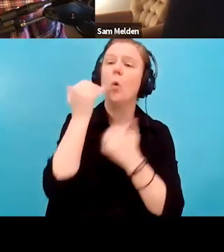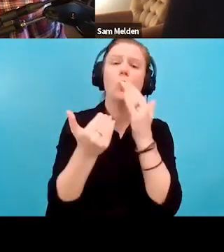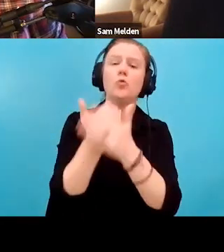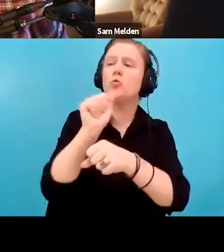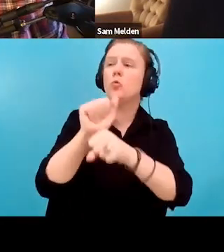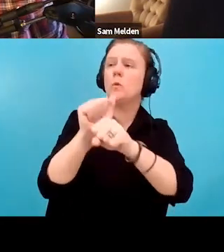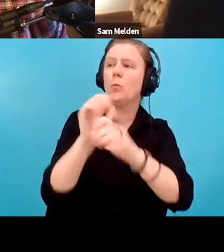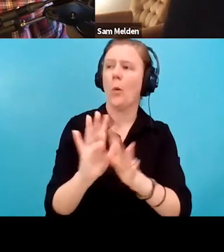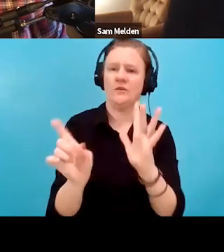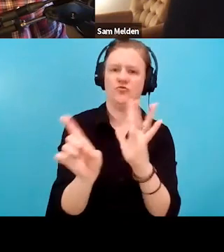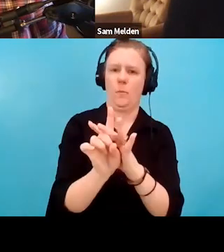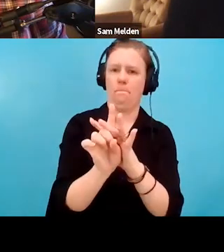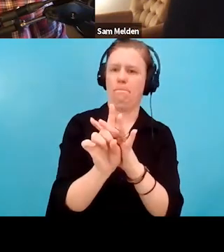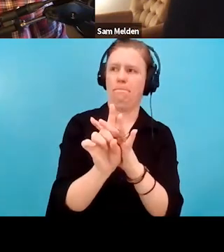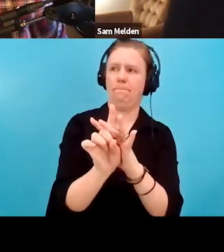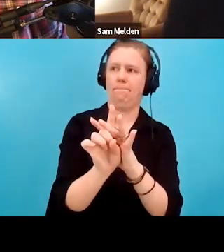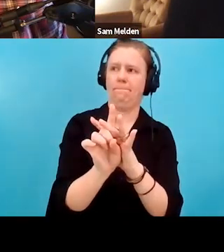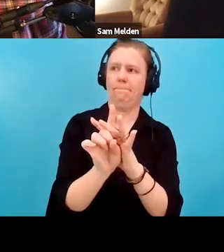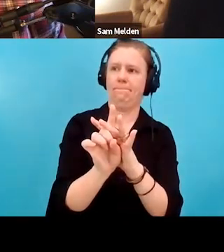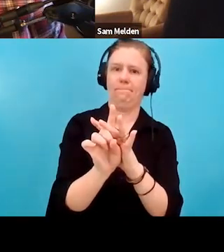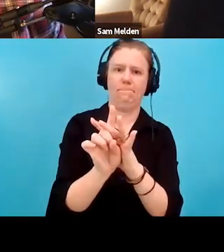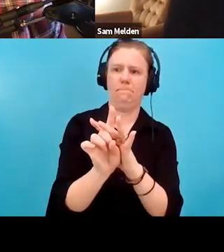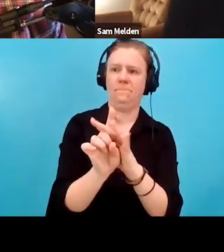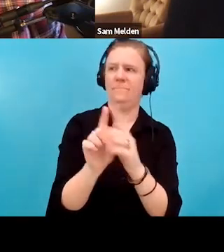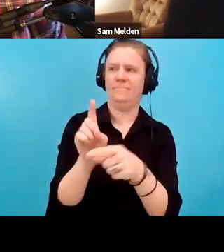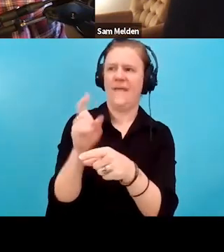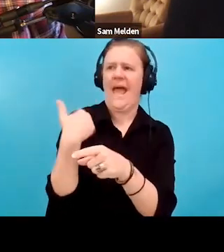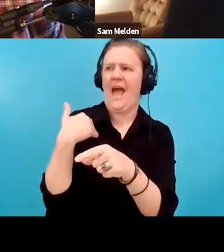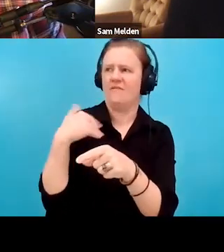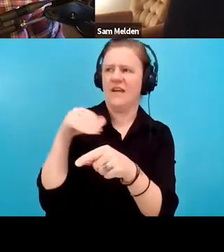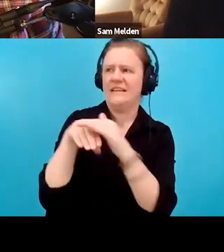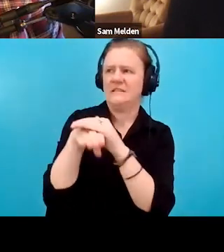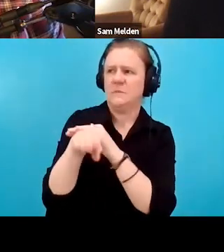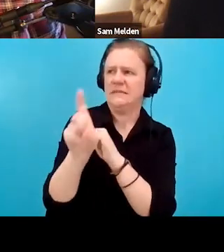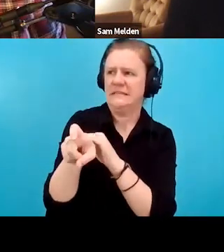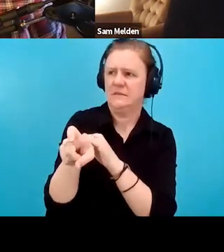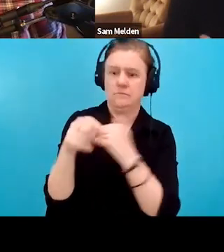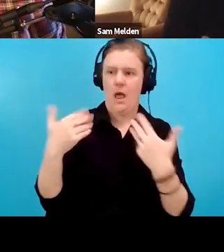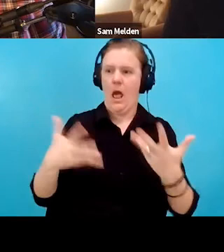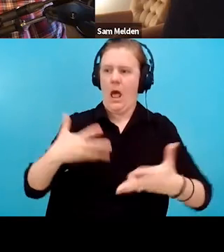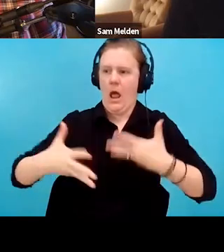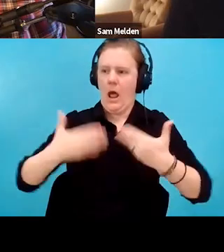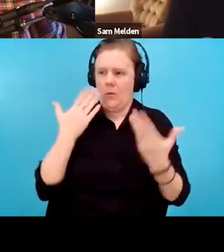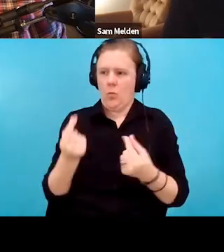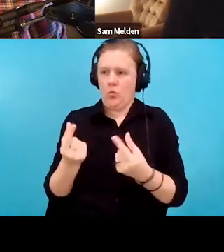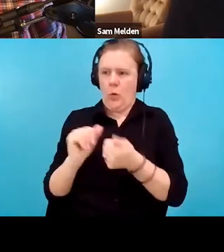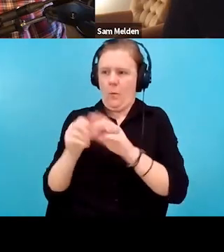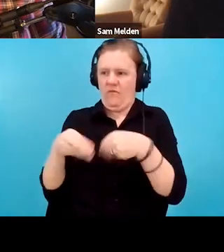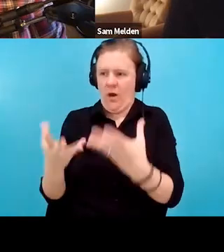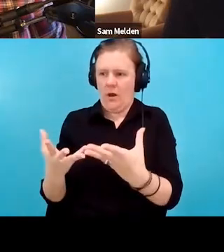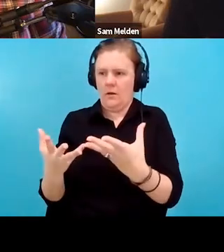your business and that person has an accessibility need and you don't know where to start. I think the way to start is to